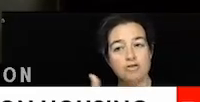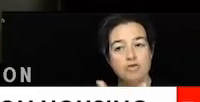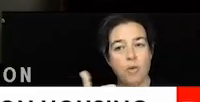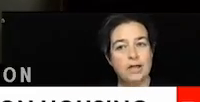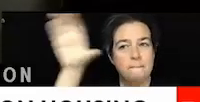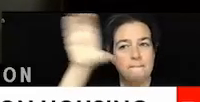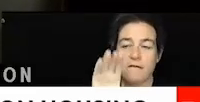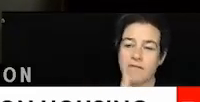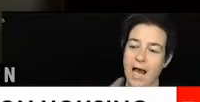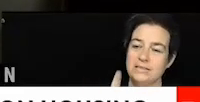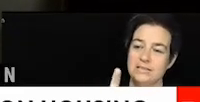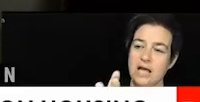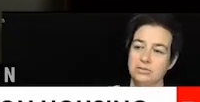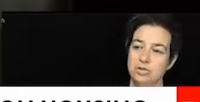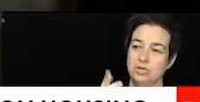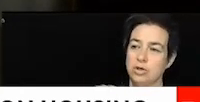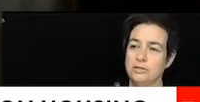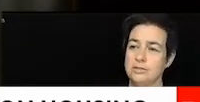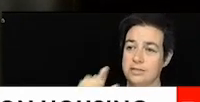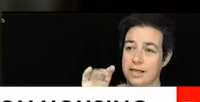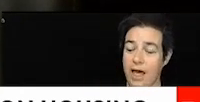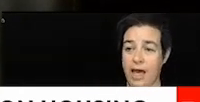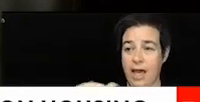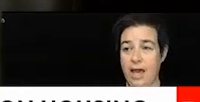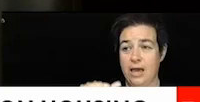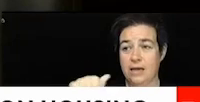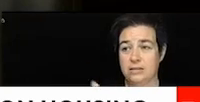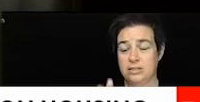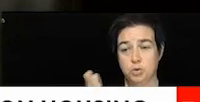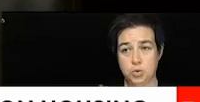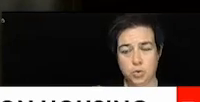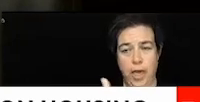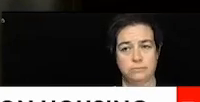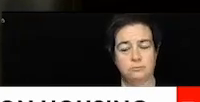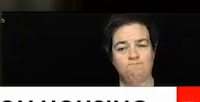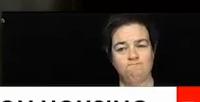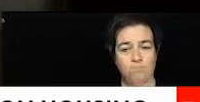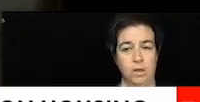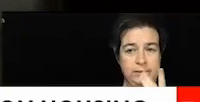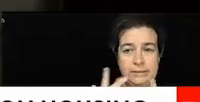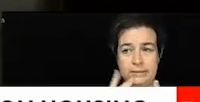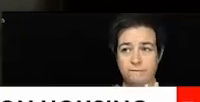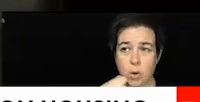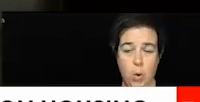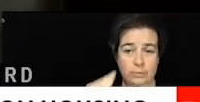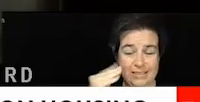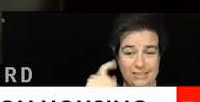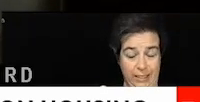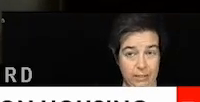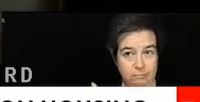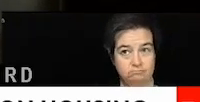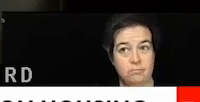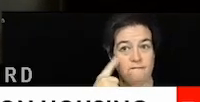say a word about how accessory dwelling units help address the housing shortage, especially among